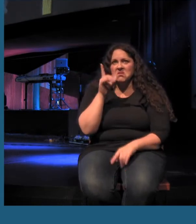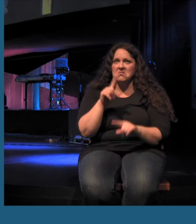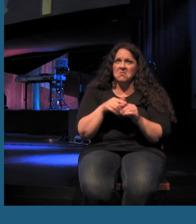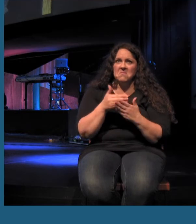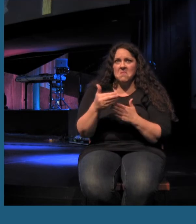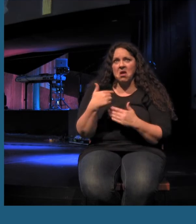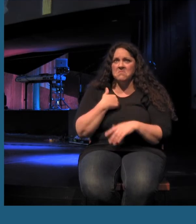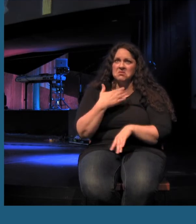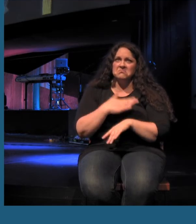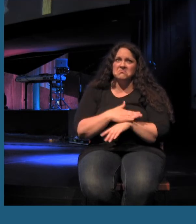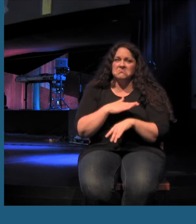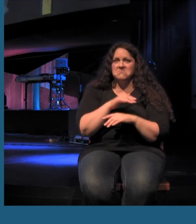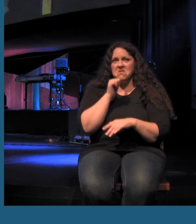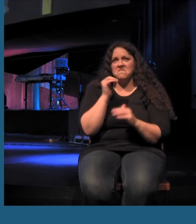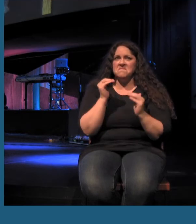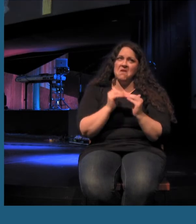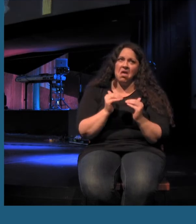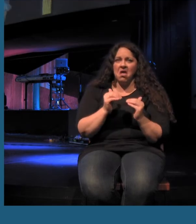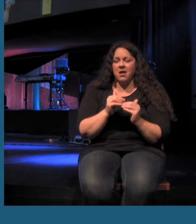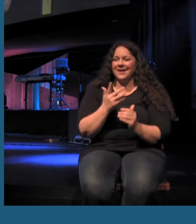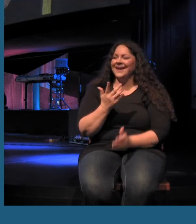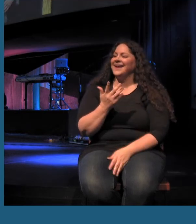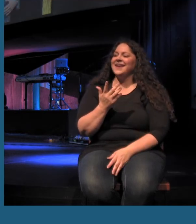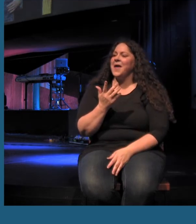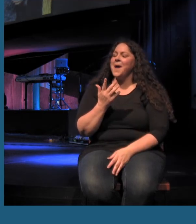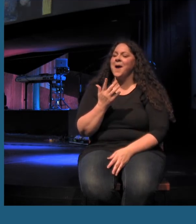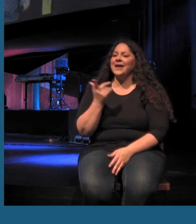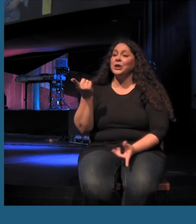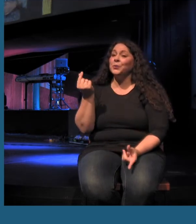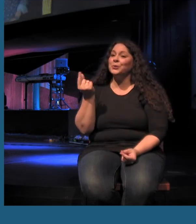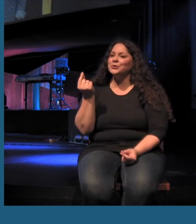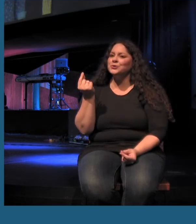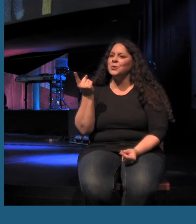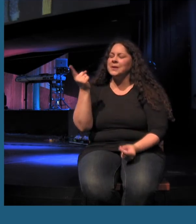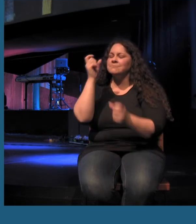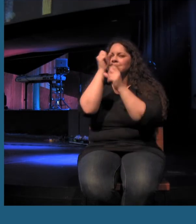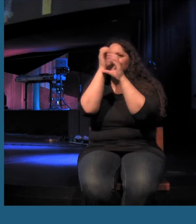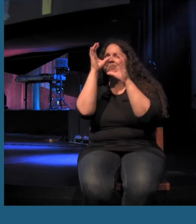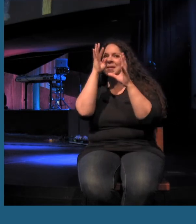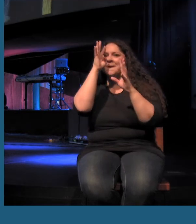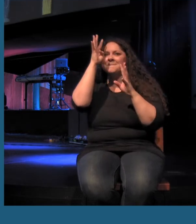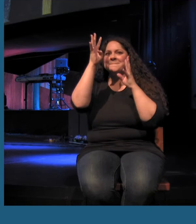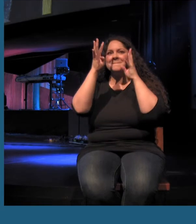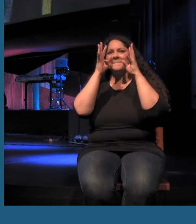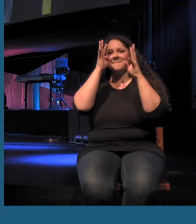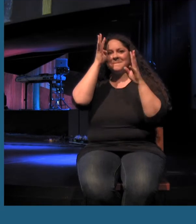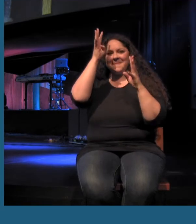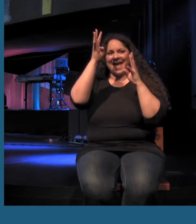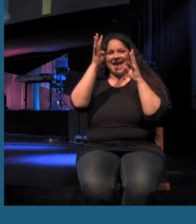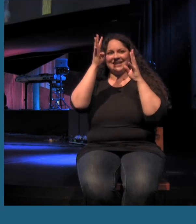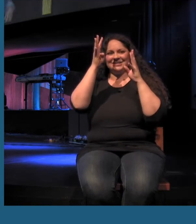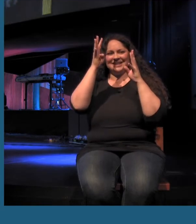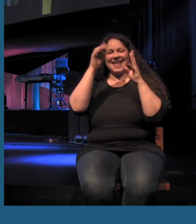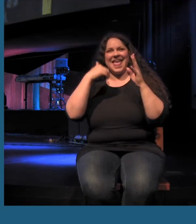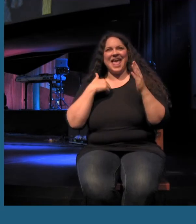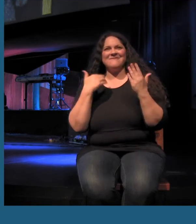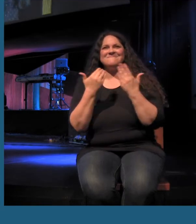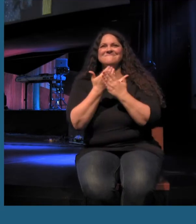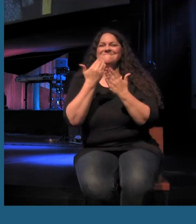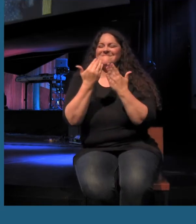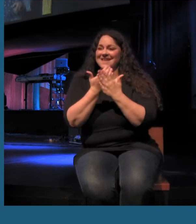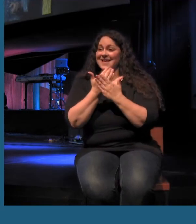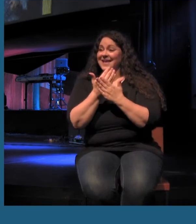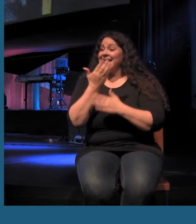ping pong table? It's not fair. But in his imagination was the key to innovation. God can